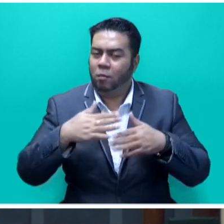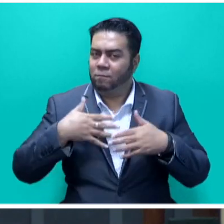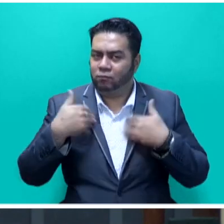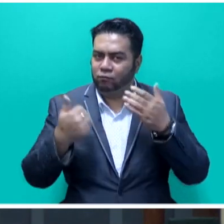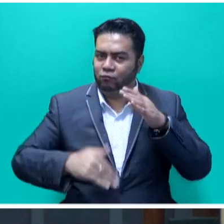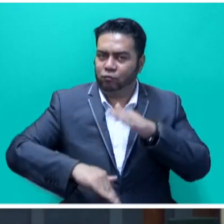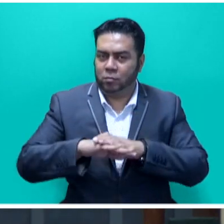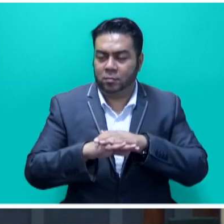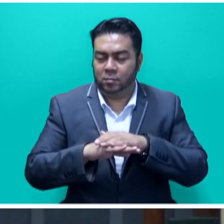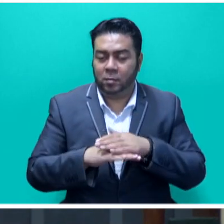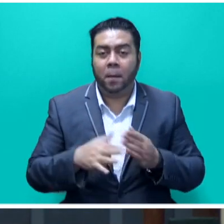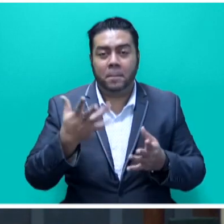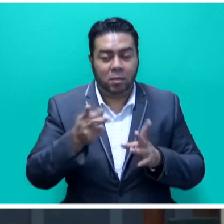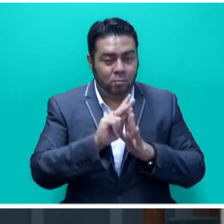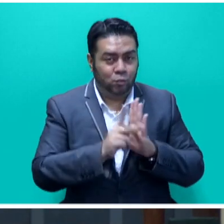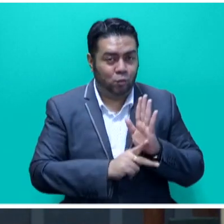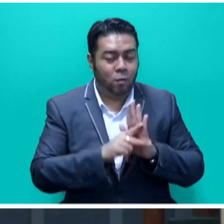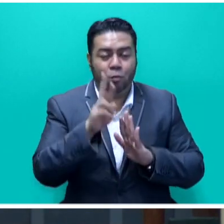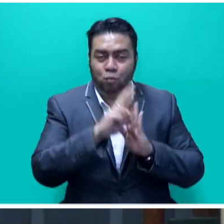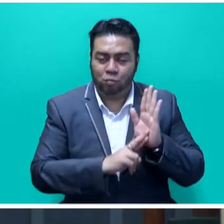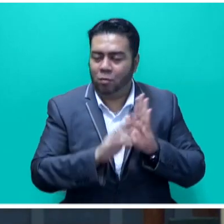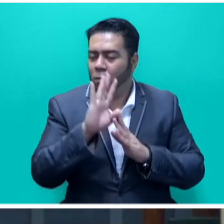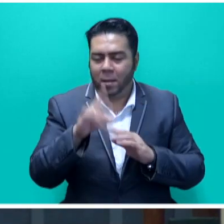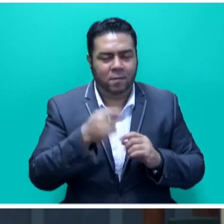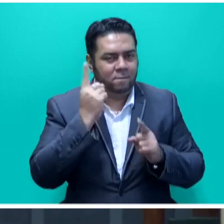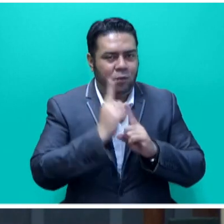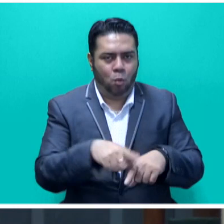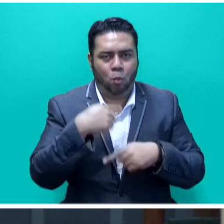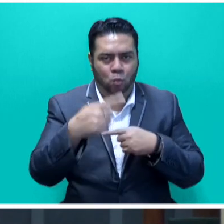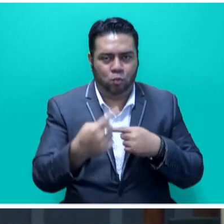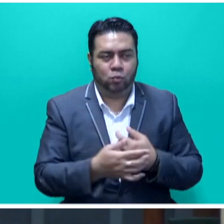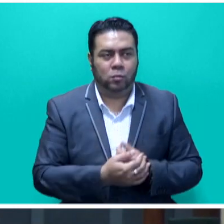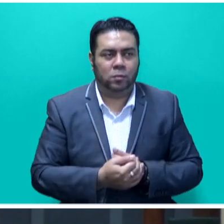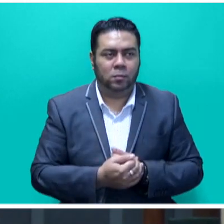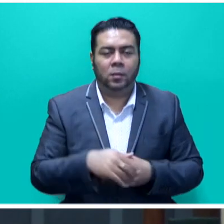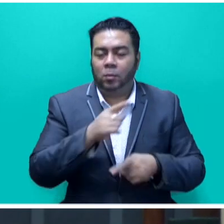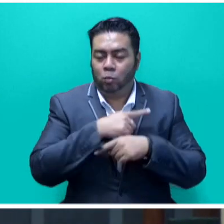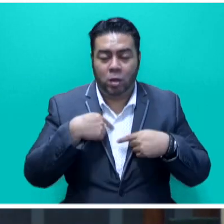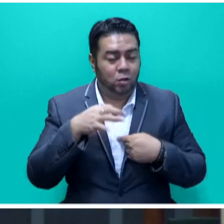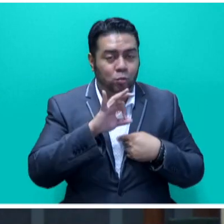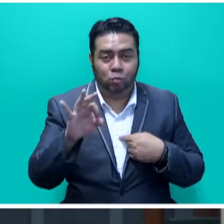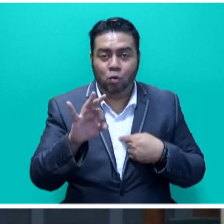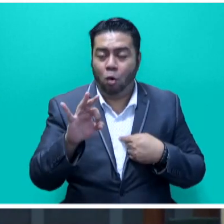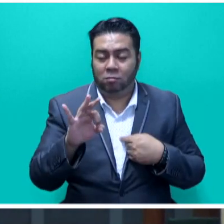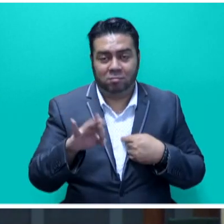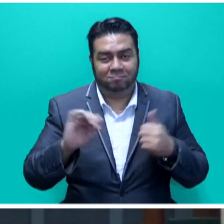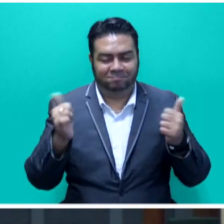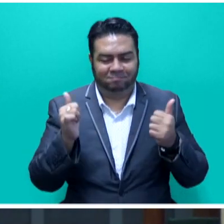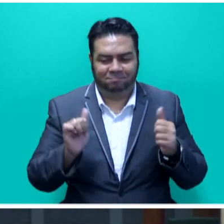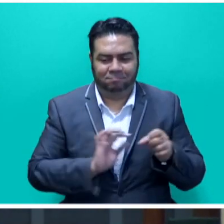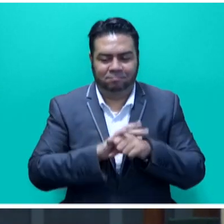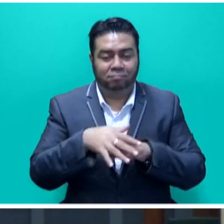However, the protocols set by the Ministry of Health must be followed at all times because we are not out of the danger